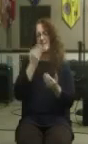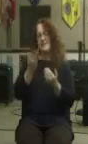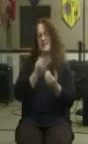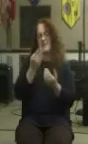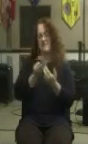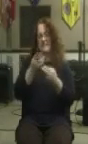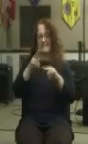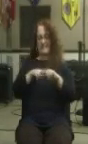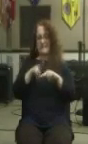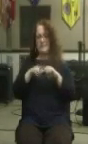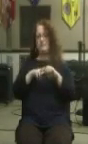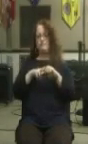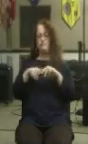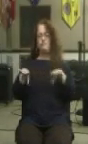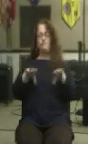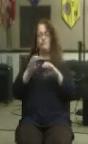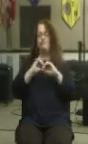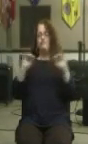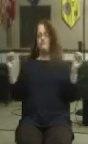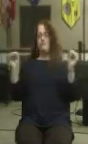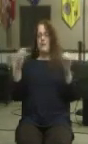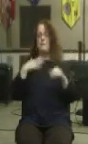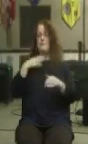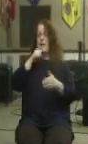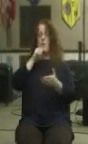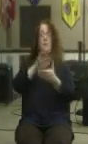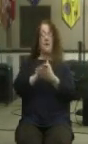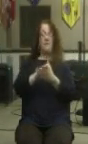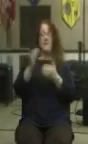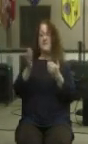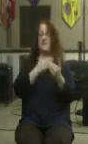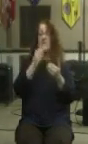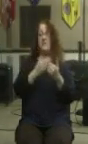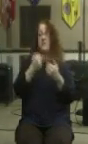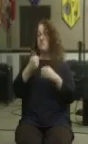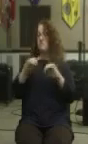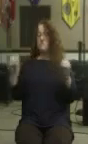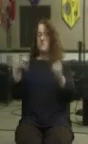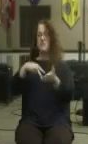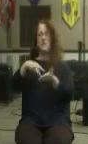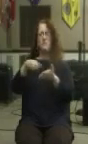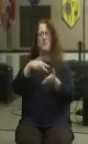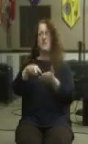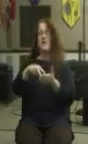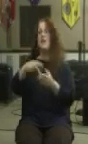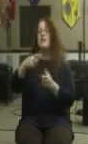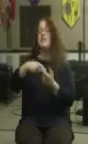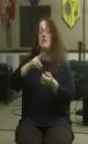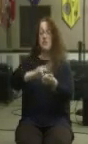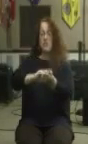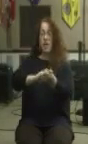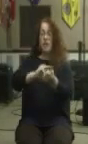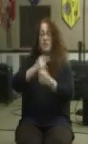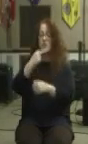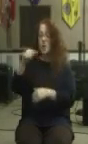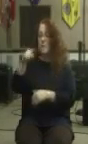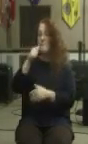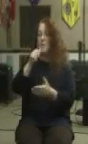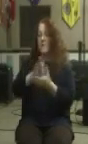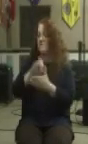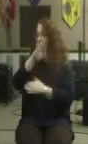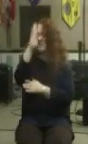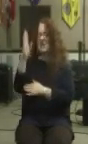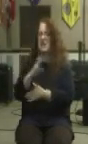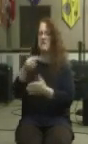See, I could easily sit and do nothing. My wife can easily not do any dance. The doctors told her she